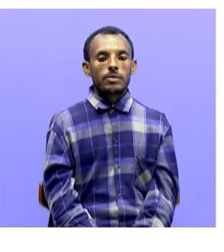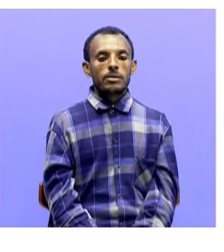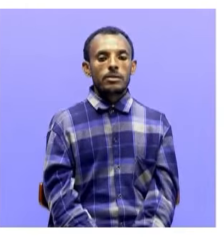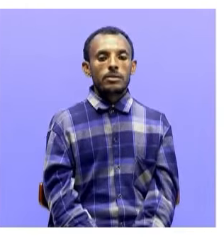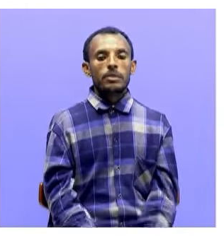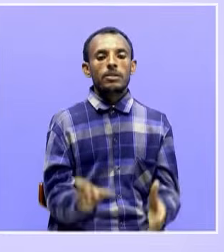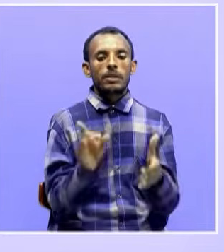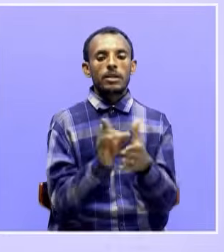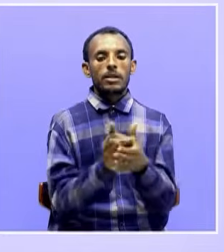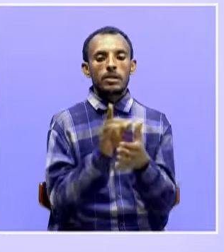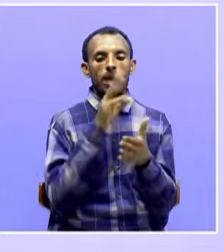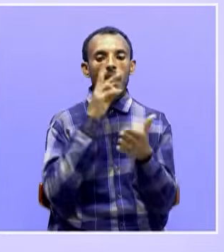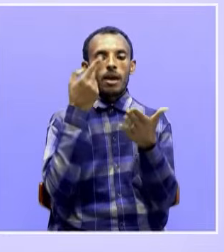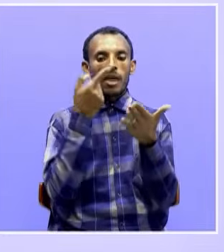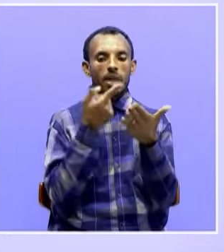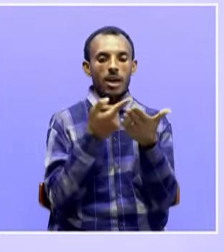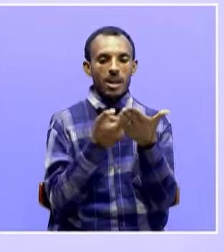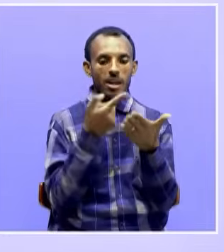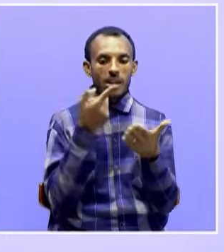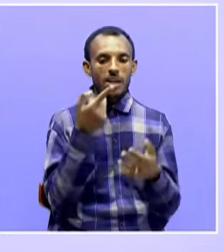The data are here: